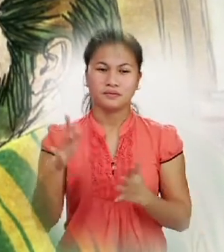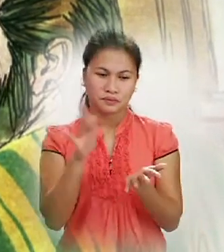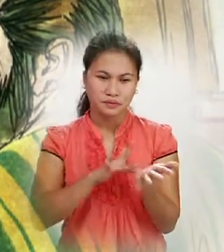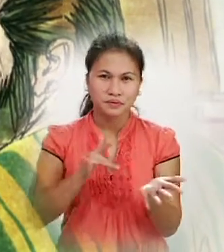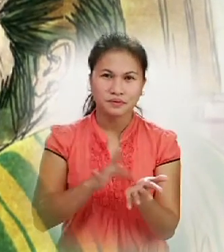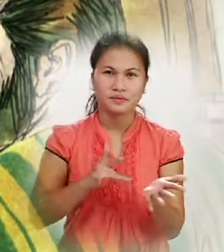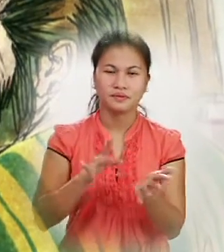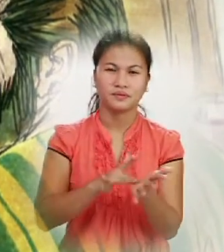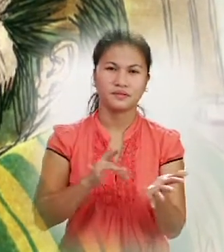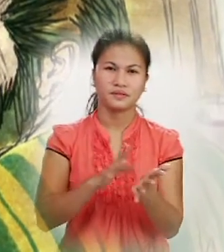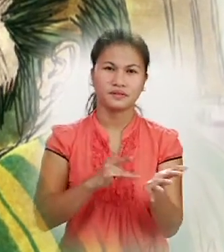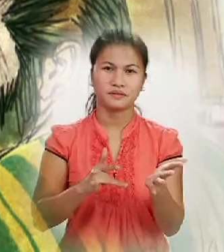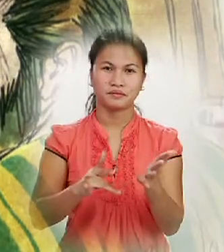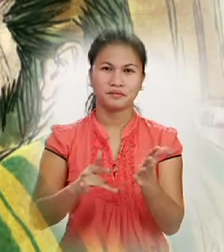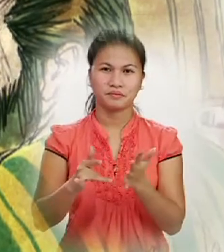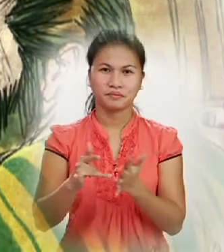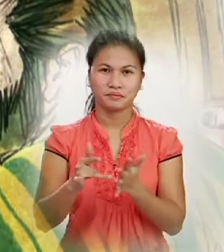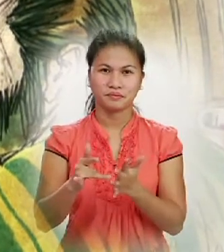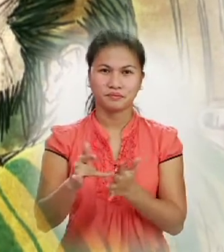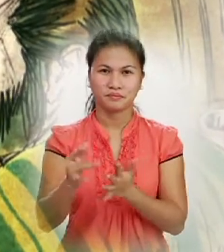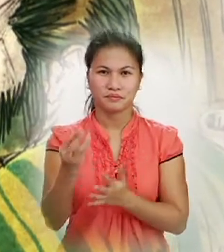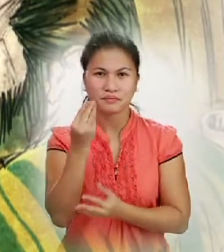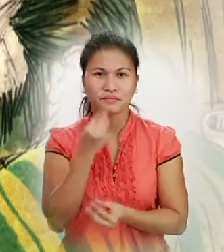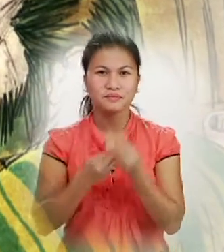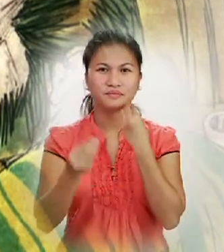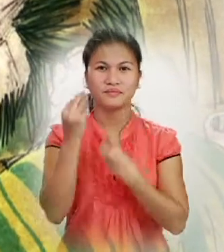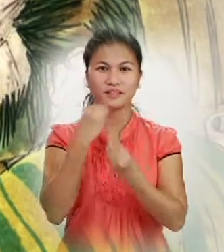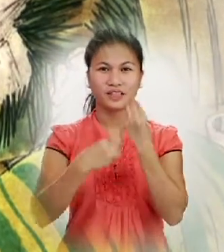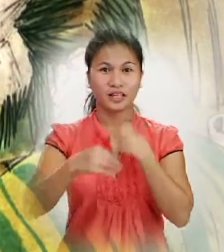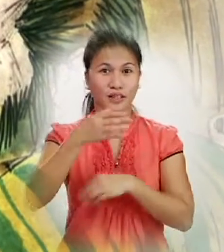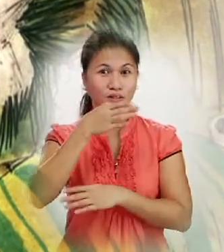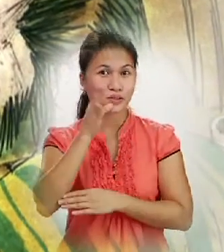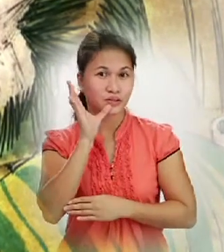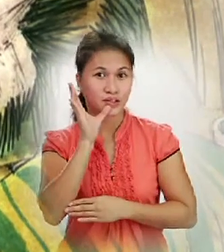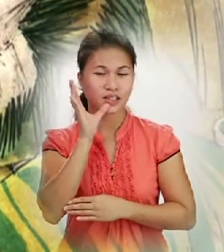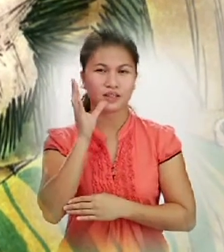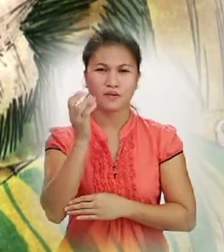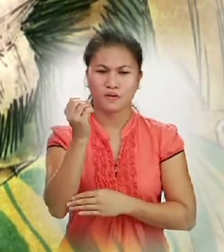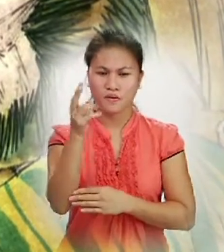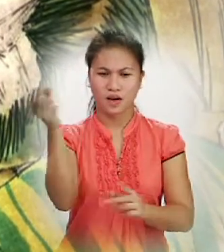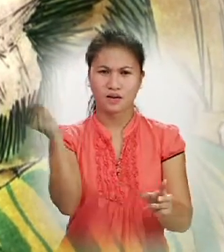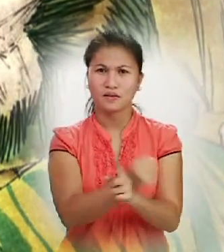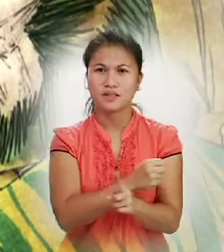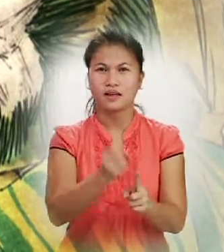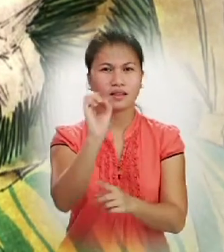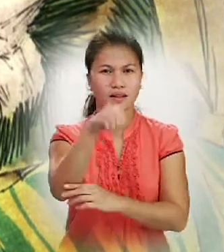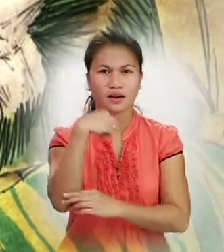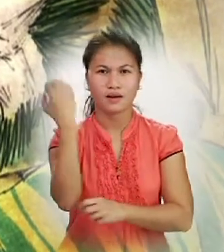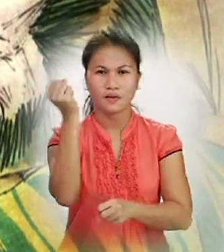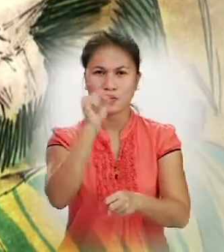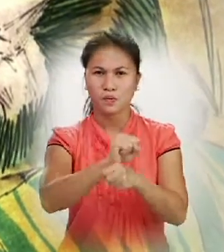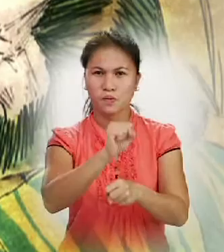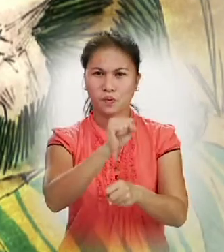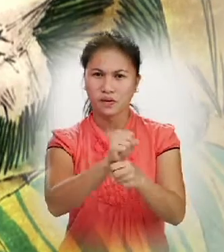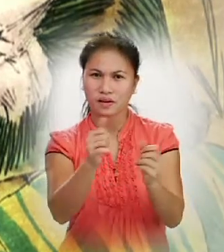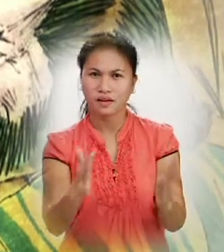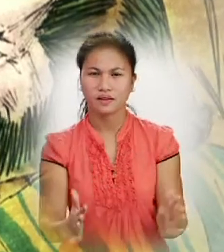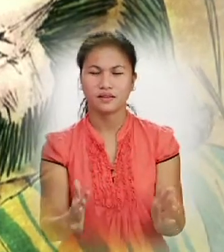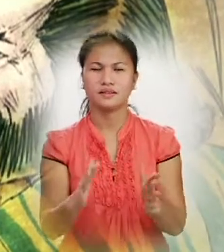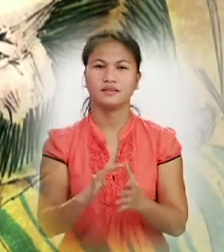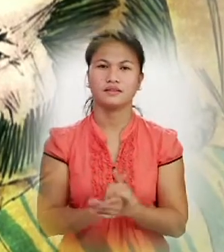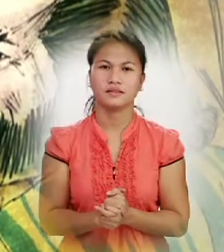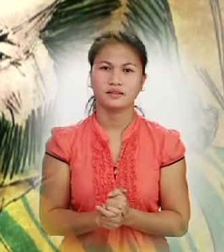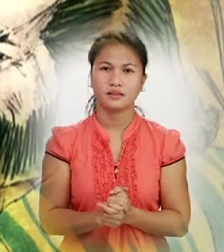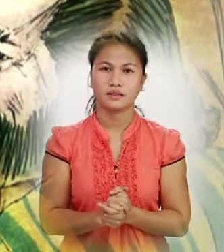advantage, eating, drinking, abusing the other fellow workers.